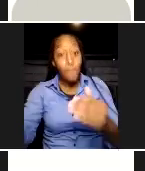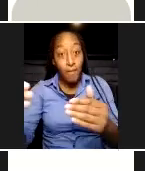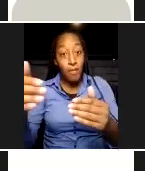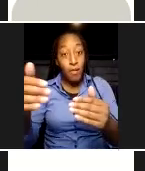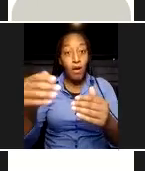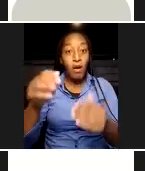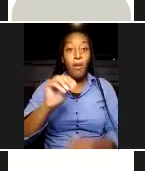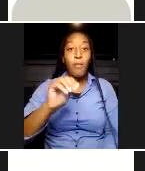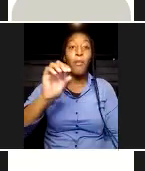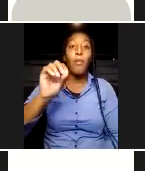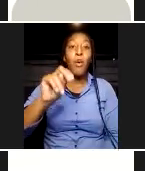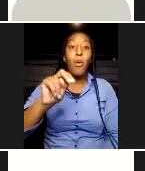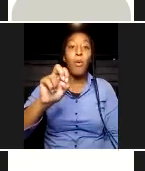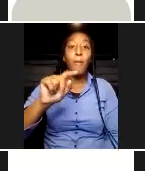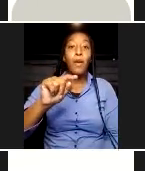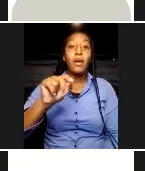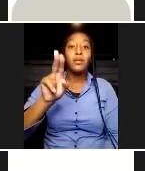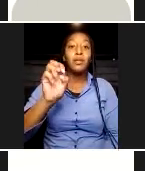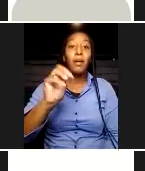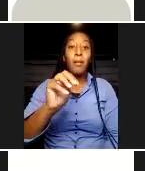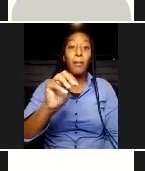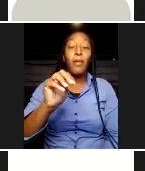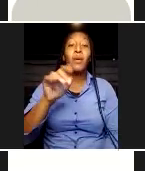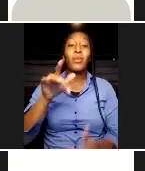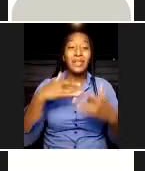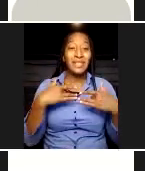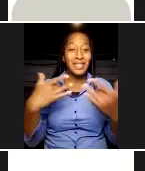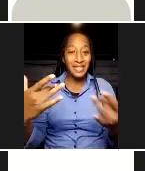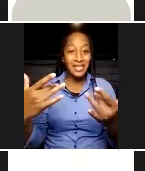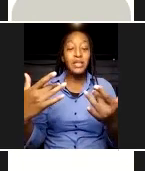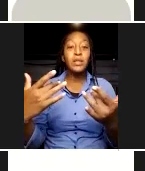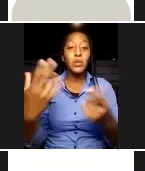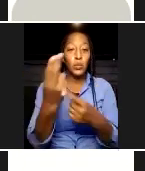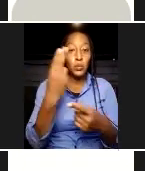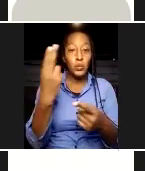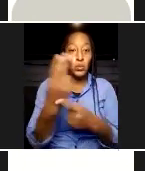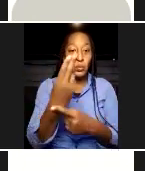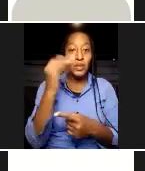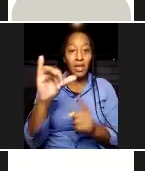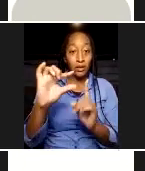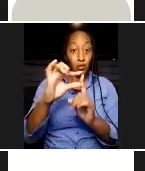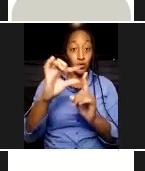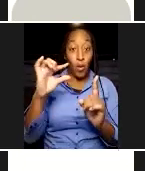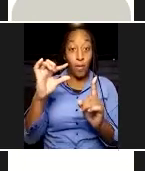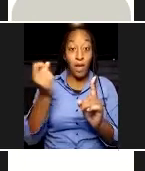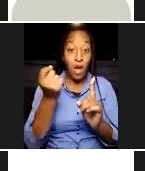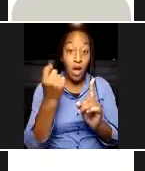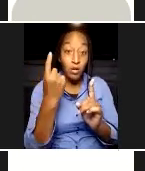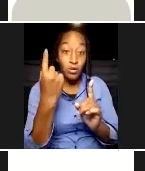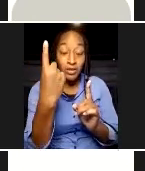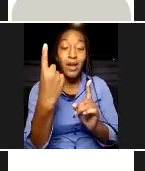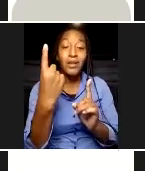at the circumstances, that require or necessitate us using